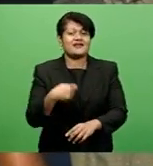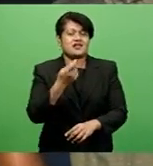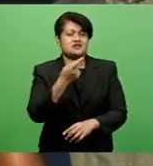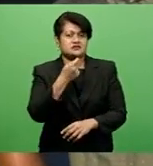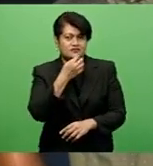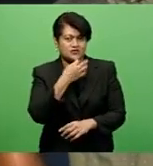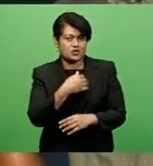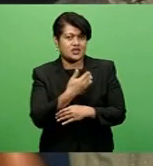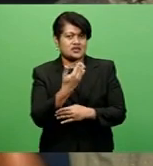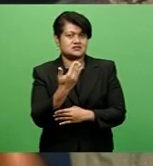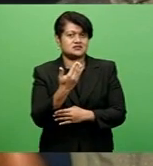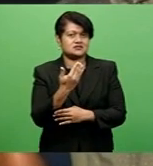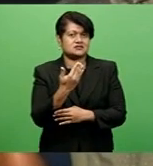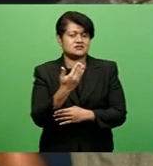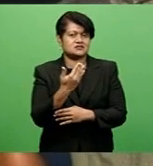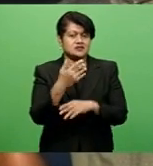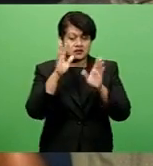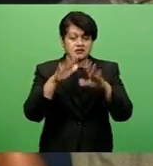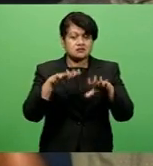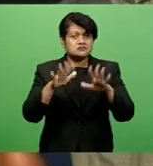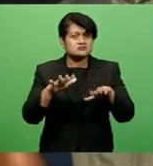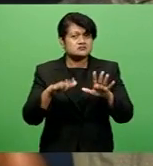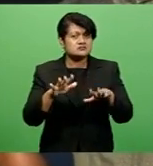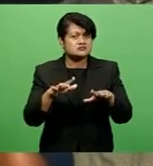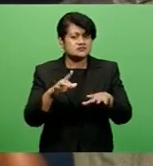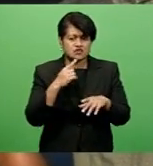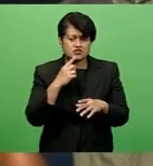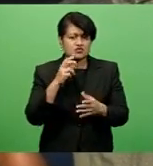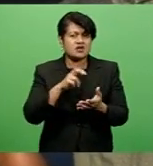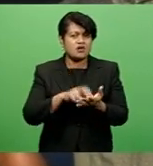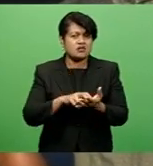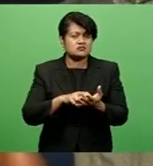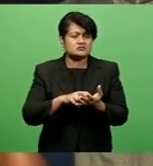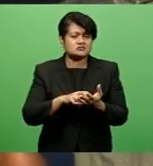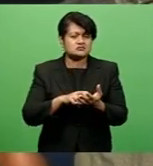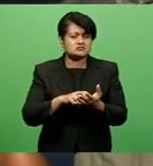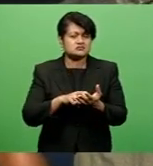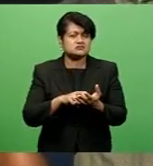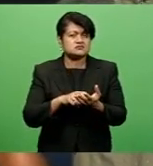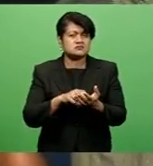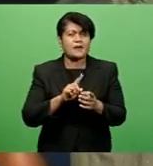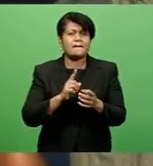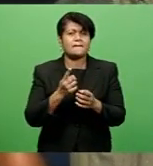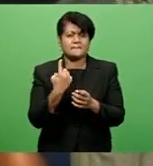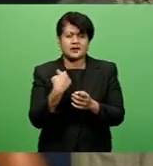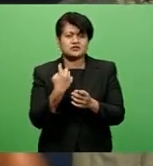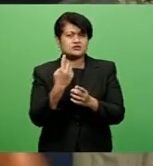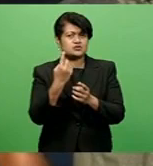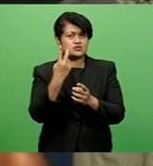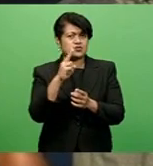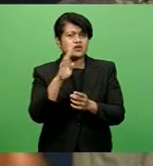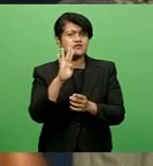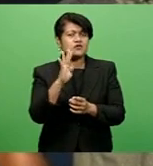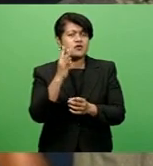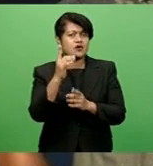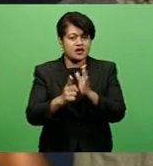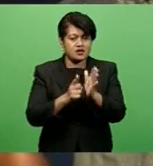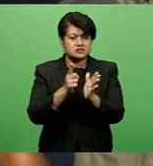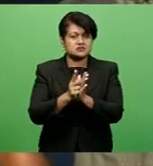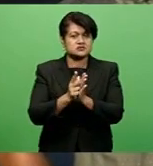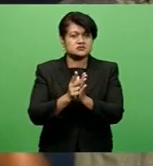In terms of rainfall, you recorded a significant amount of rainfall over the past 24 hours. What can we expect